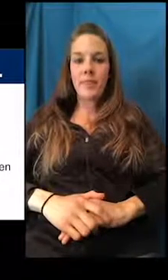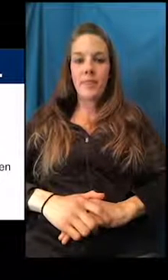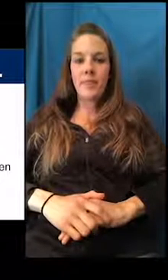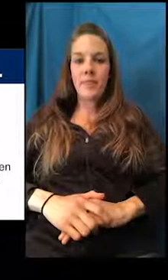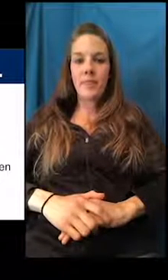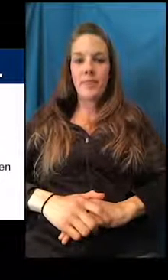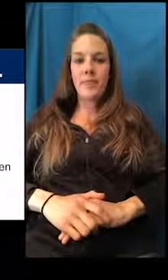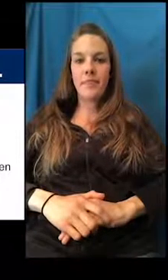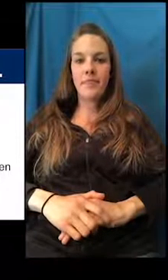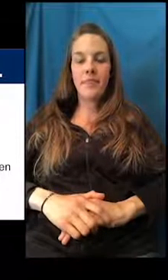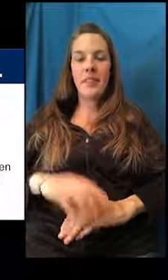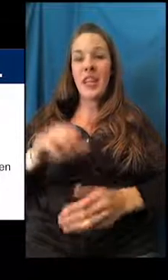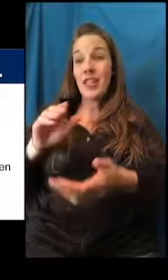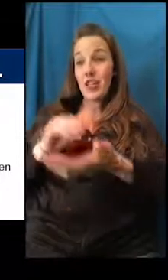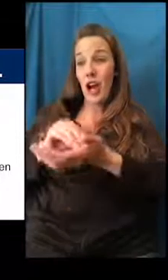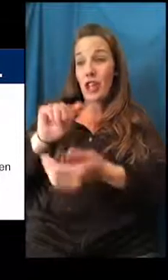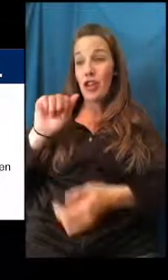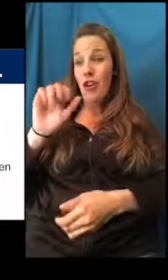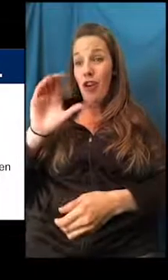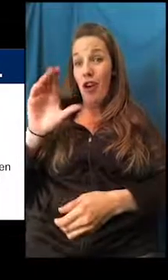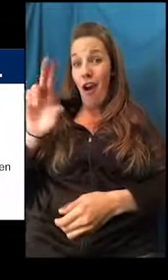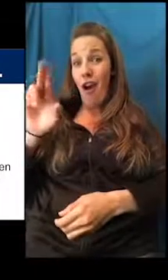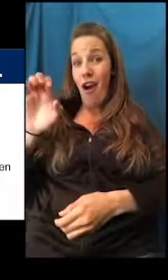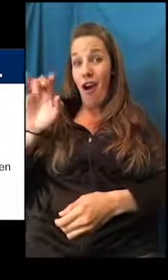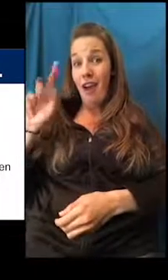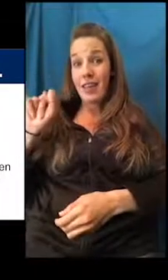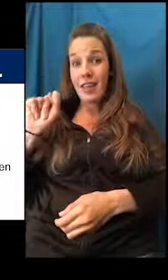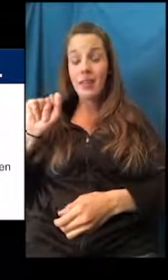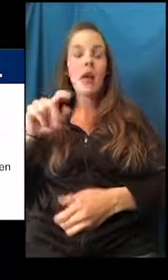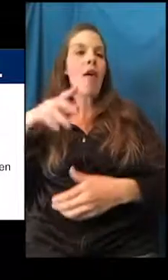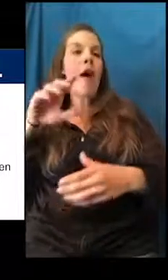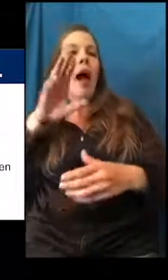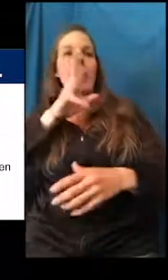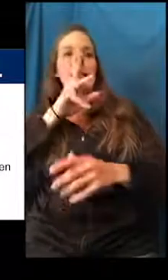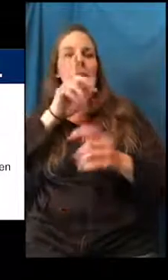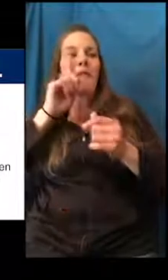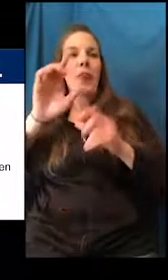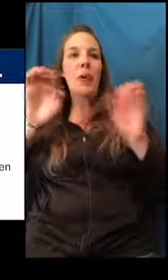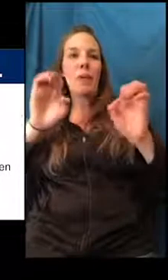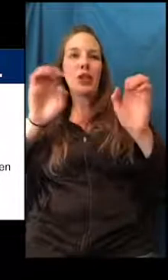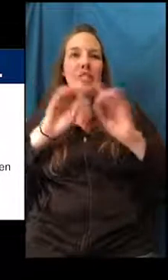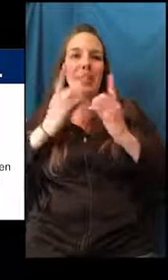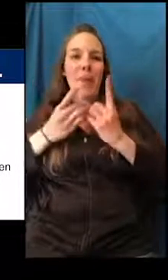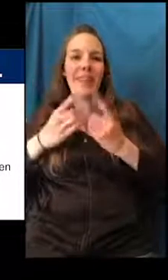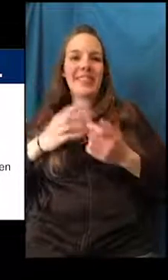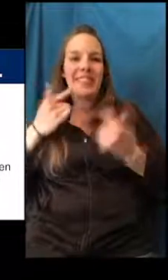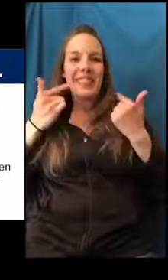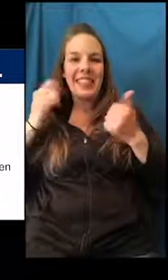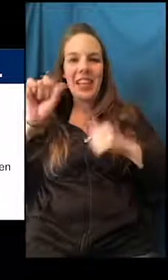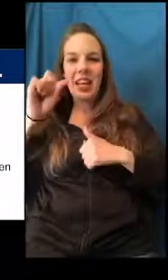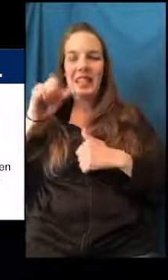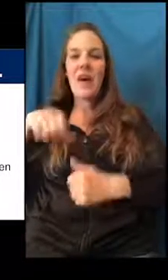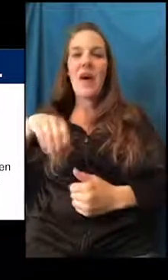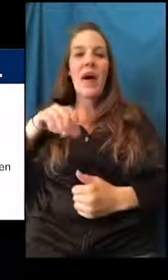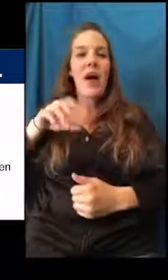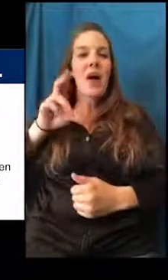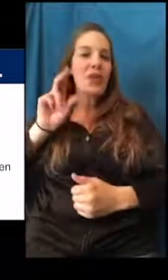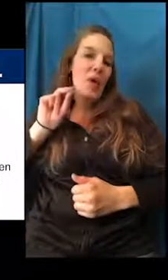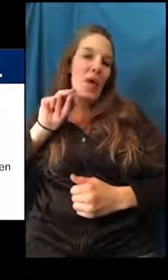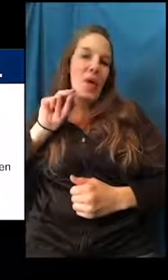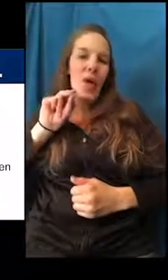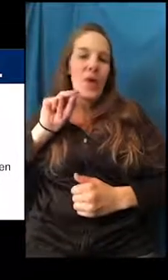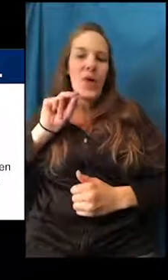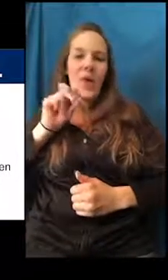Dr. Ockett, would you like to take this one? I can speak for the emergency. Yeah. No, we're not